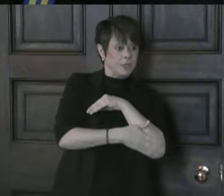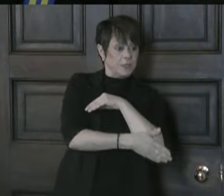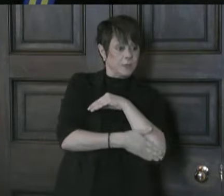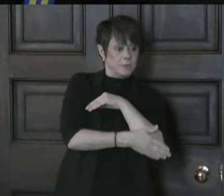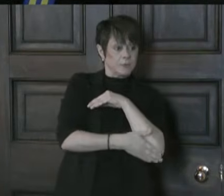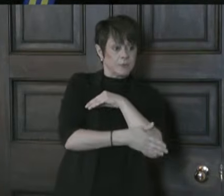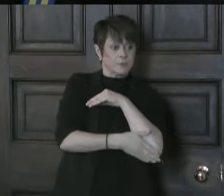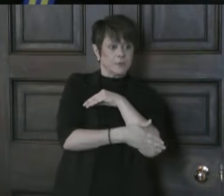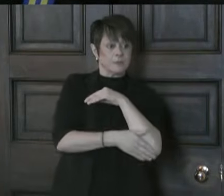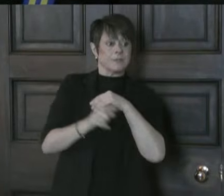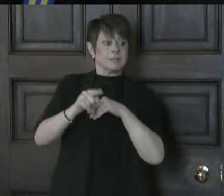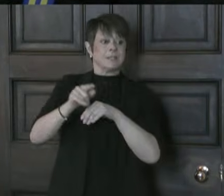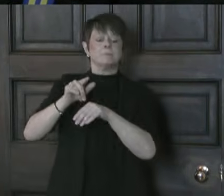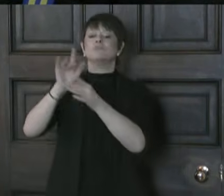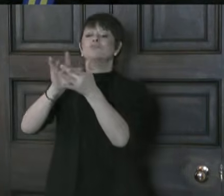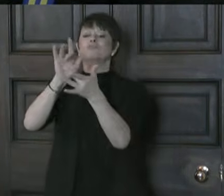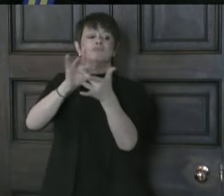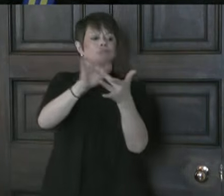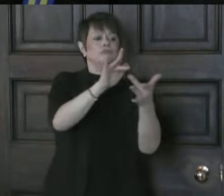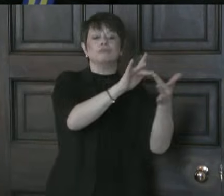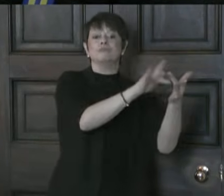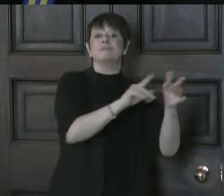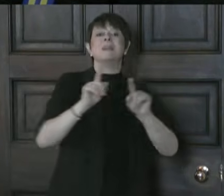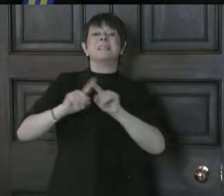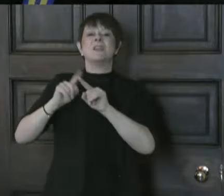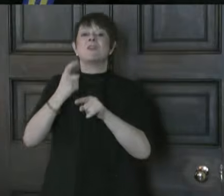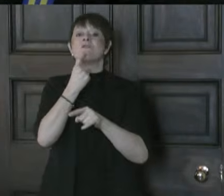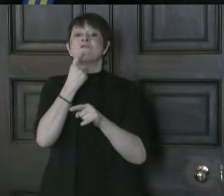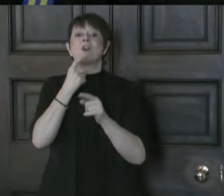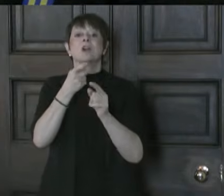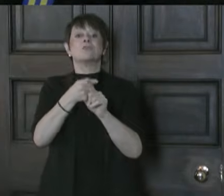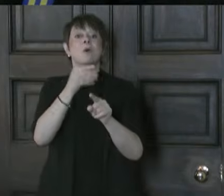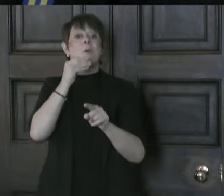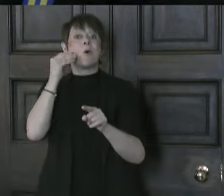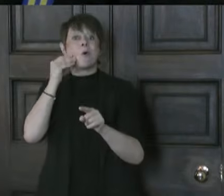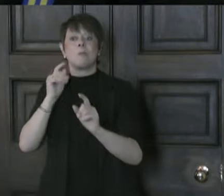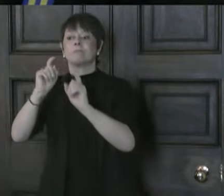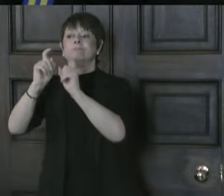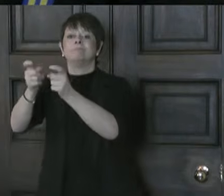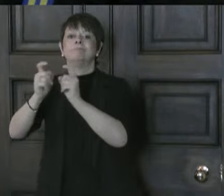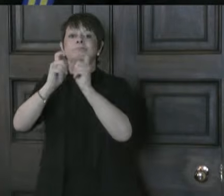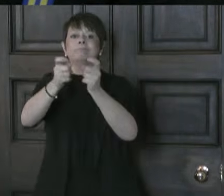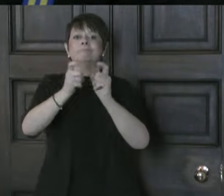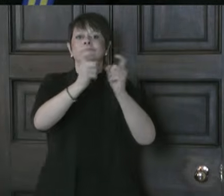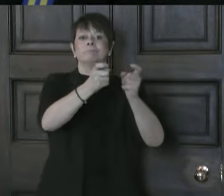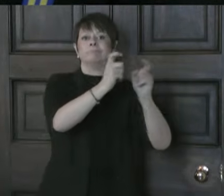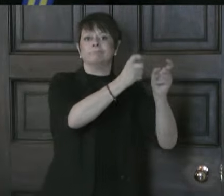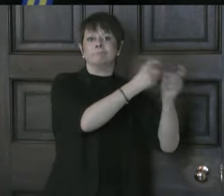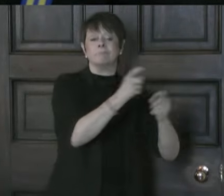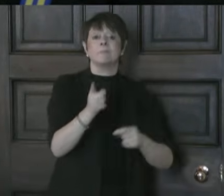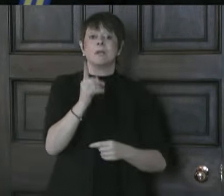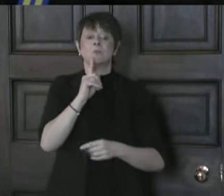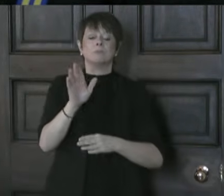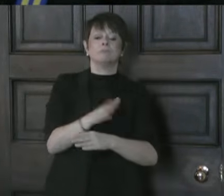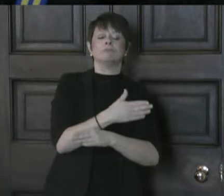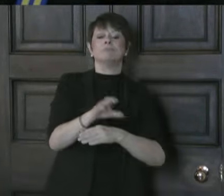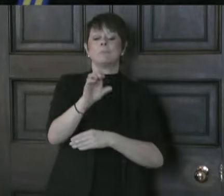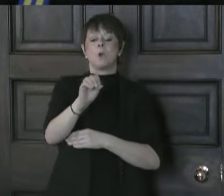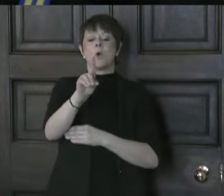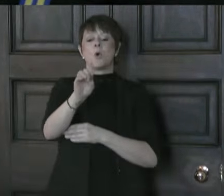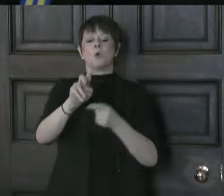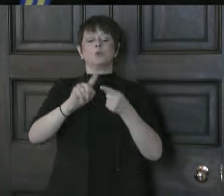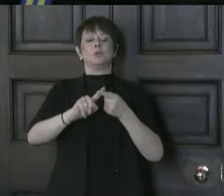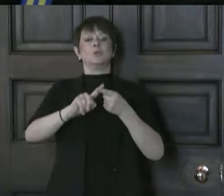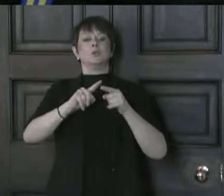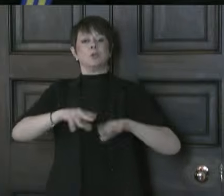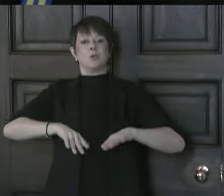continents, placing beach rocks from home, reciting the Act of Remembrance, and playing the Ode to Newfoundland at grave